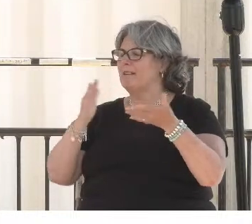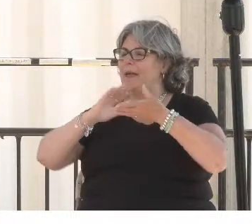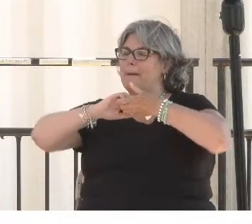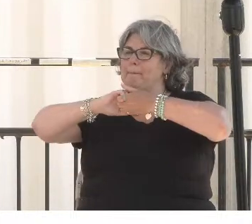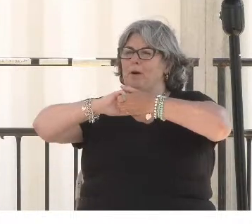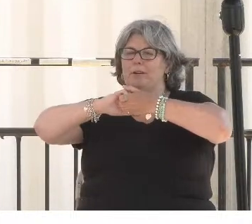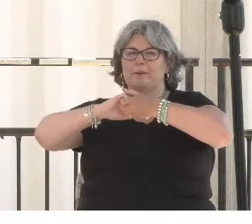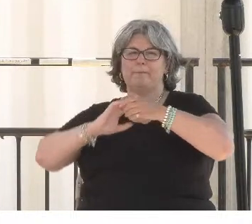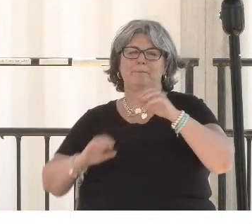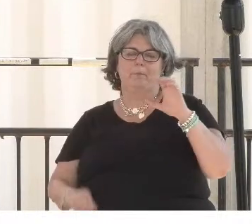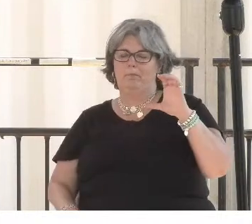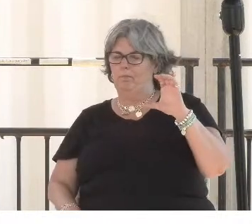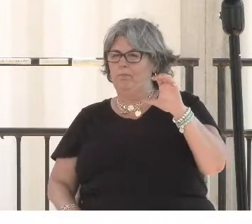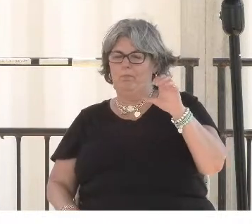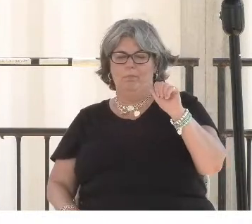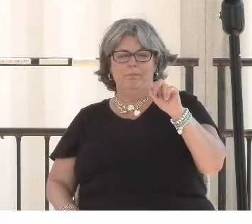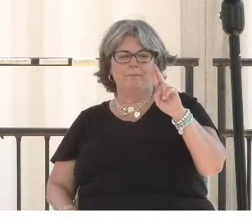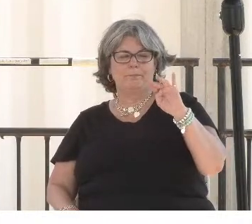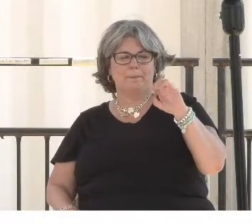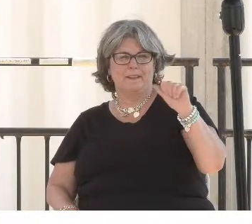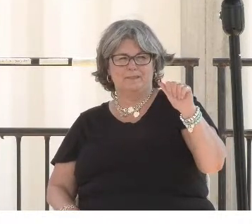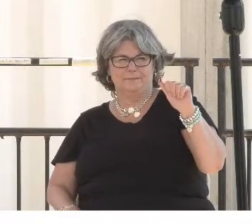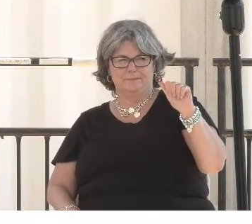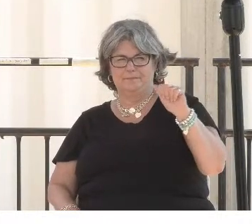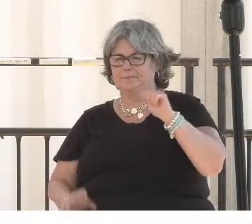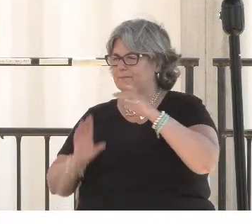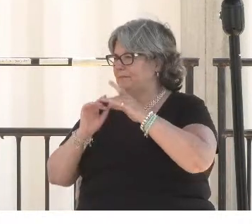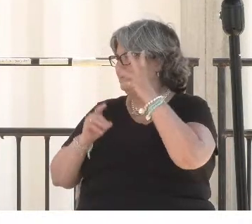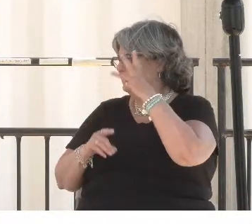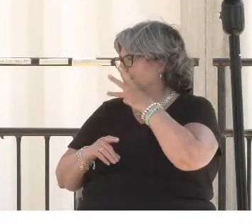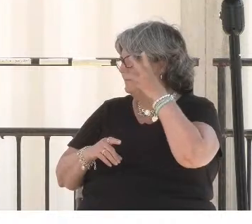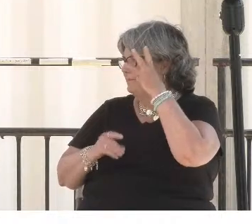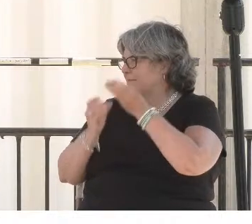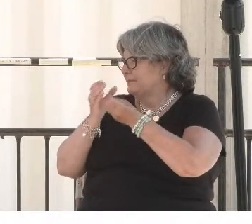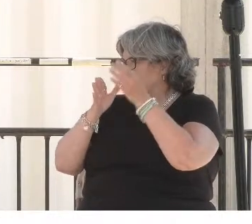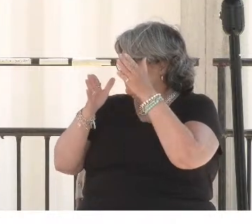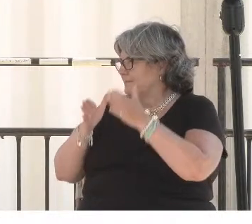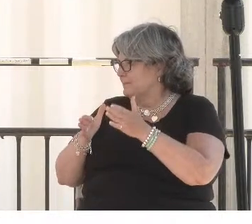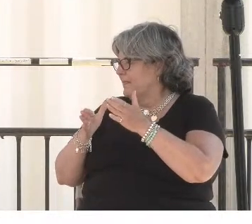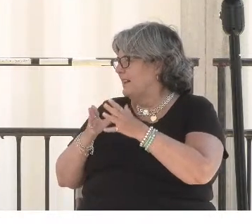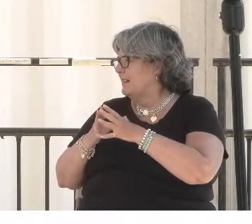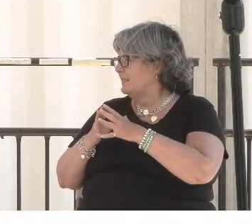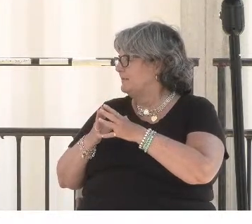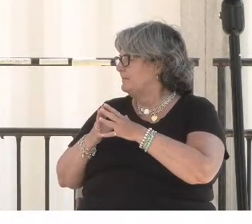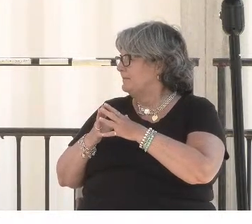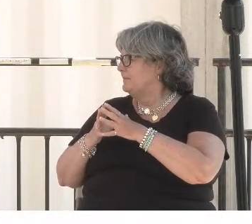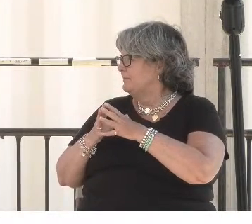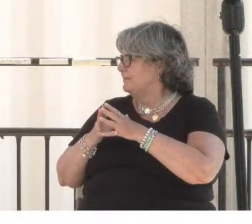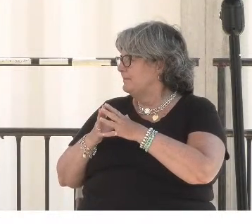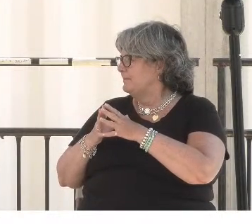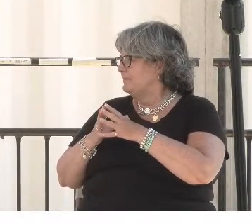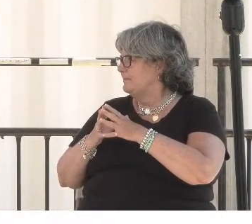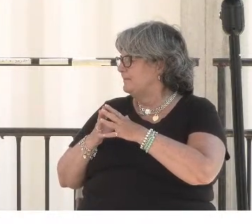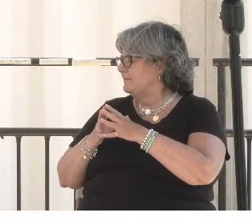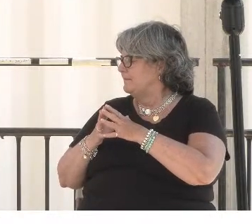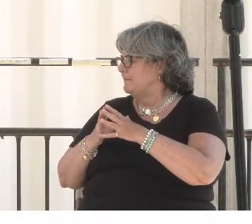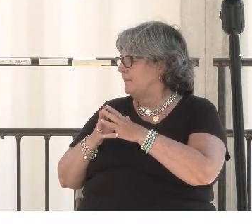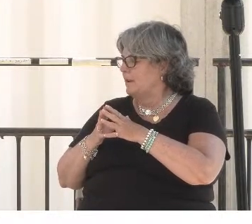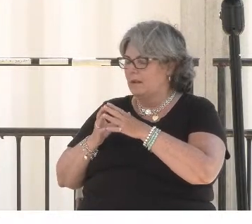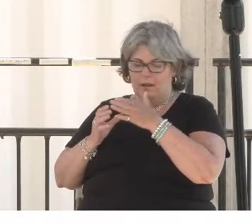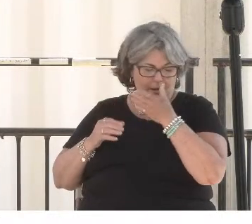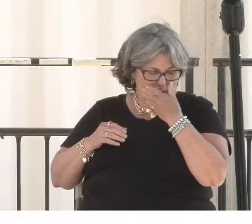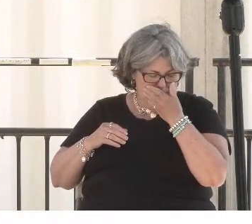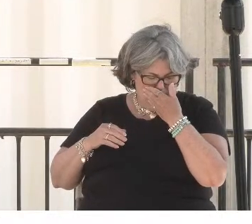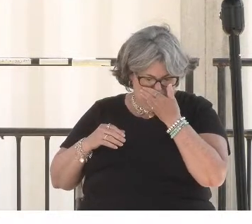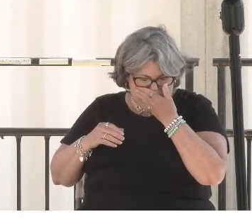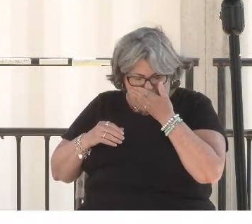Karissa, talk about Sonoma County wine growers. You know, what the mindset is in that part of the country about